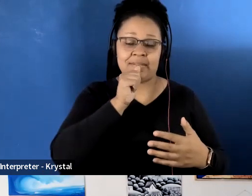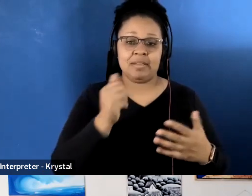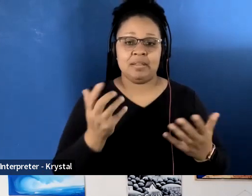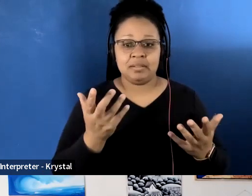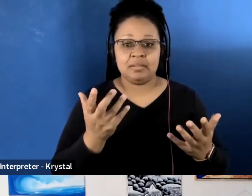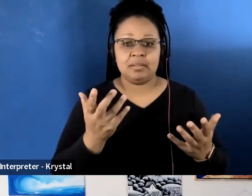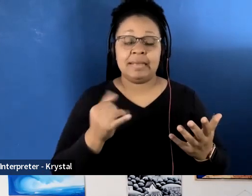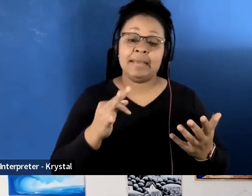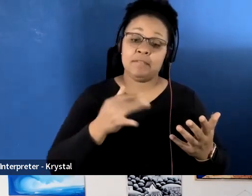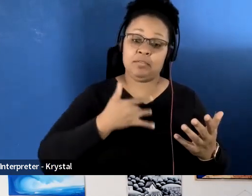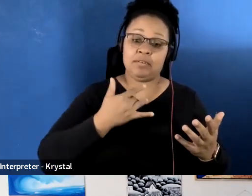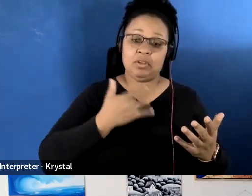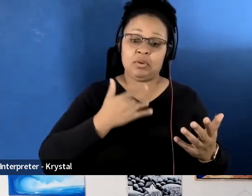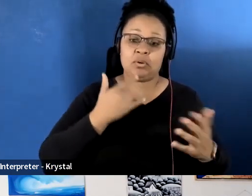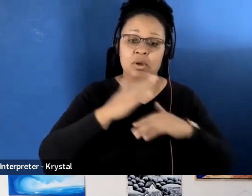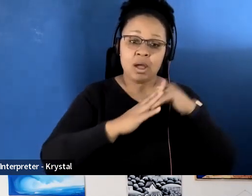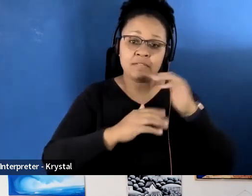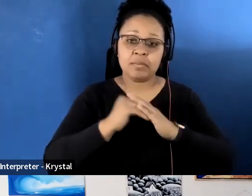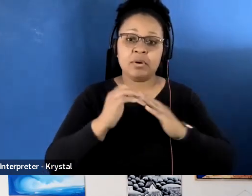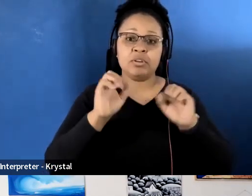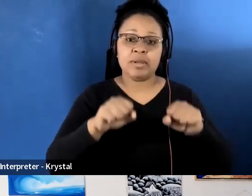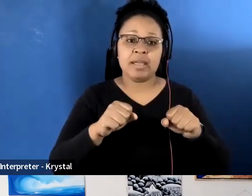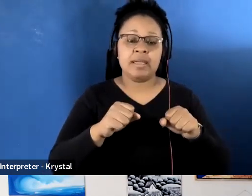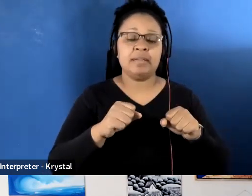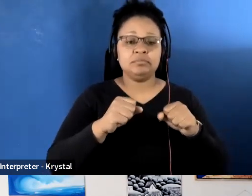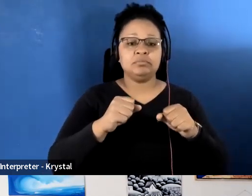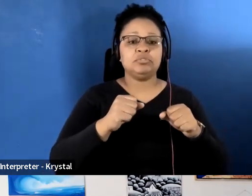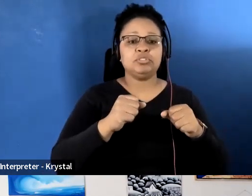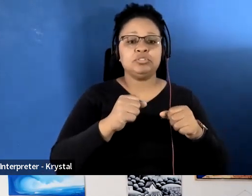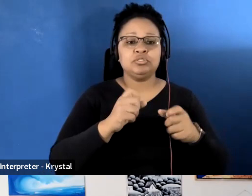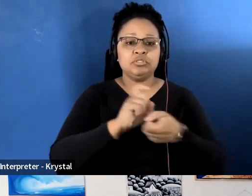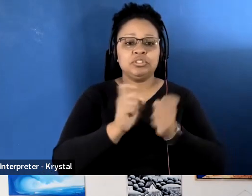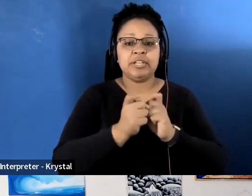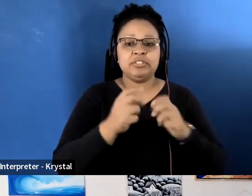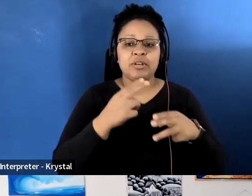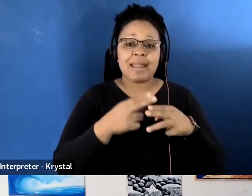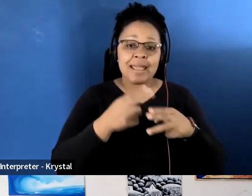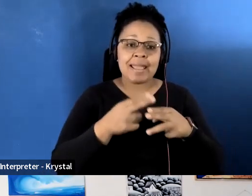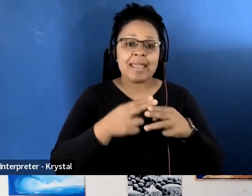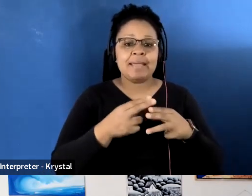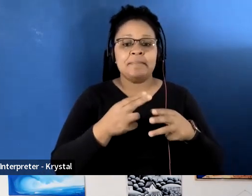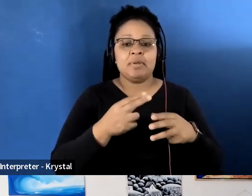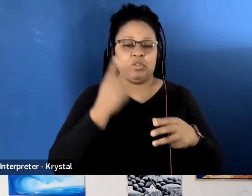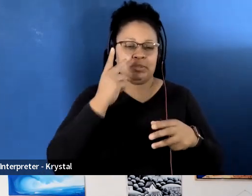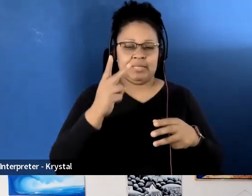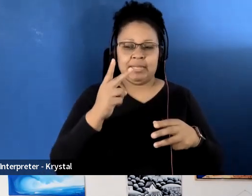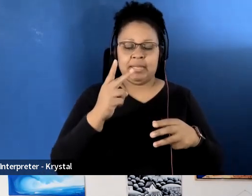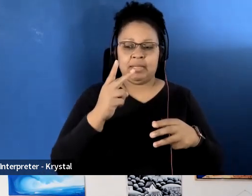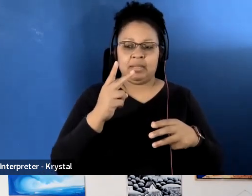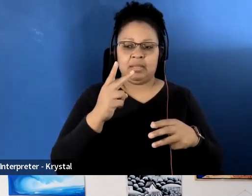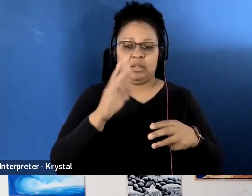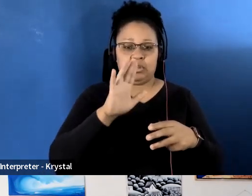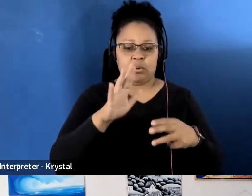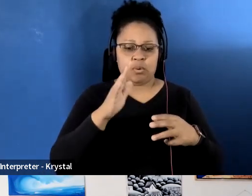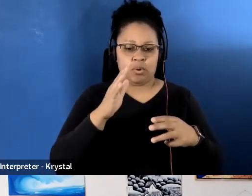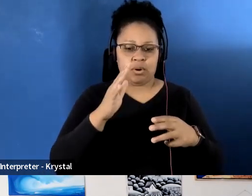if you feel comfortable or want to go ahead and change your names. You can do that by utilizing the three buttons at